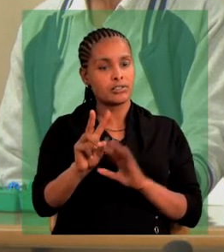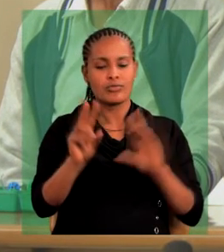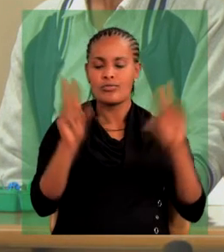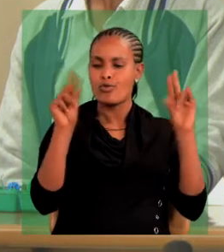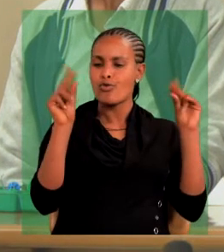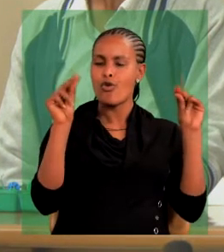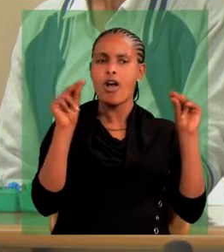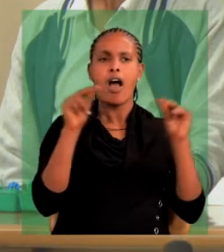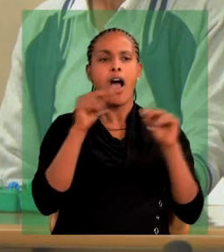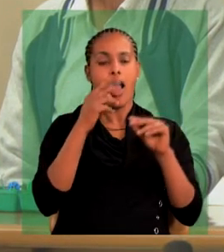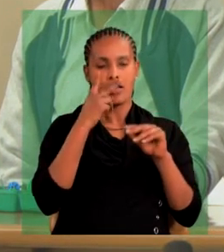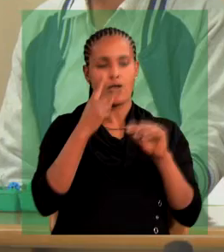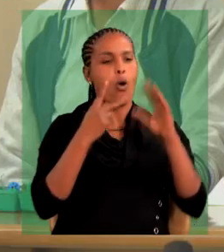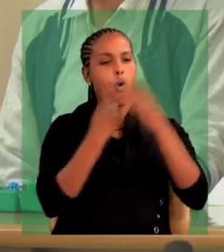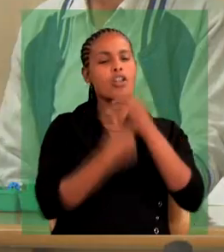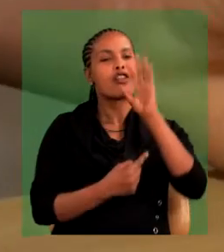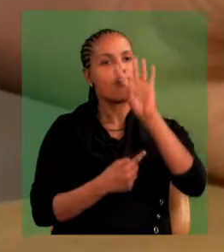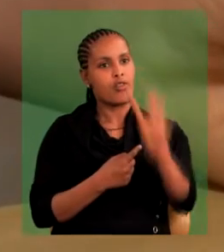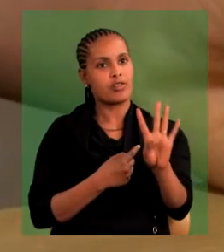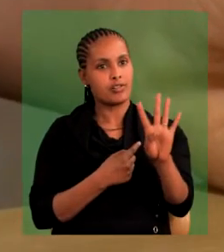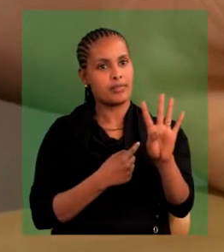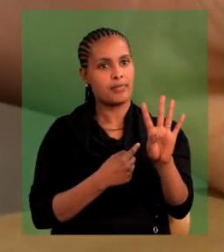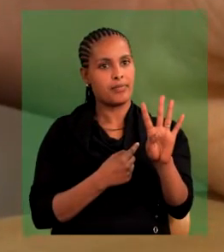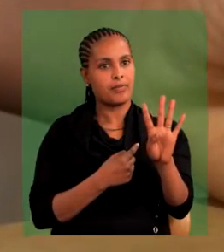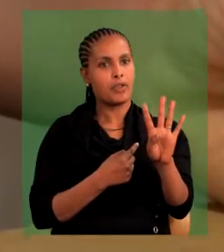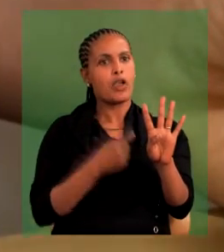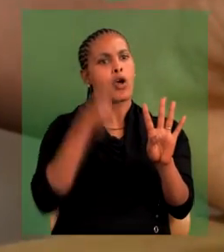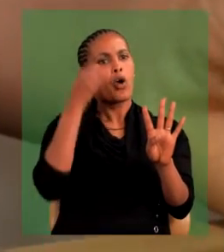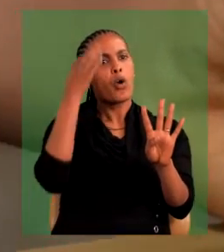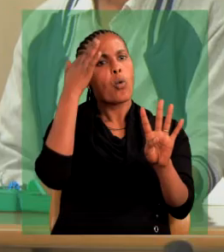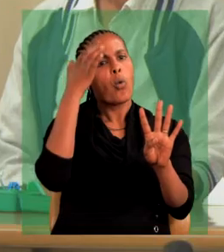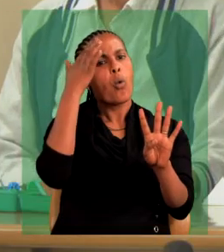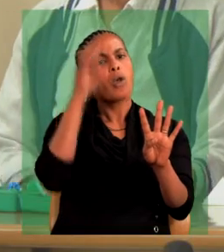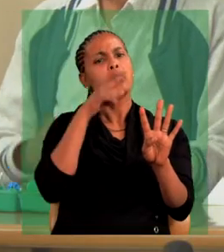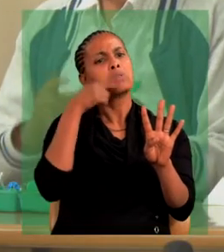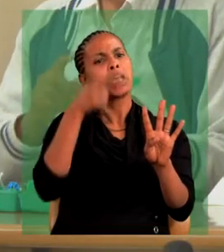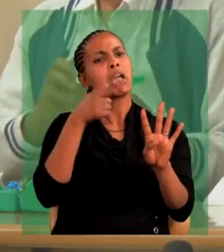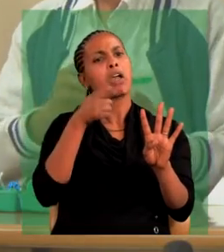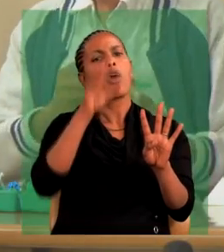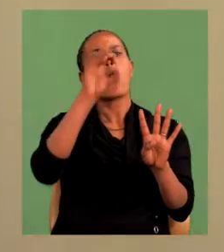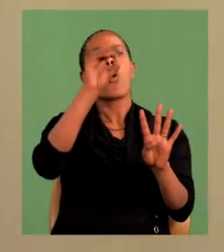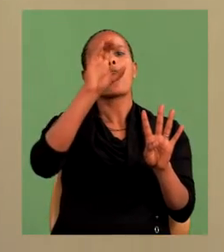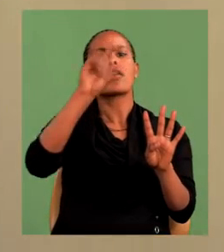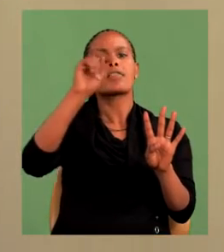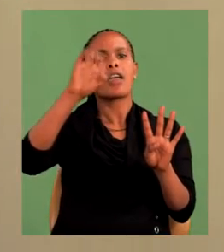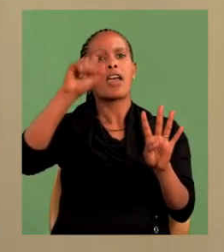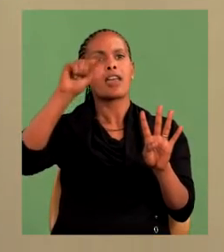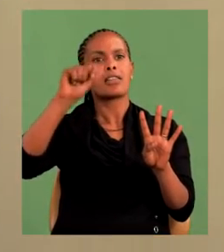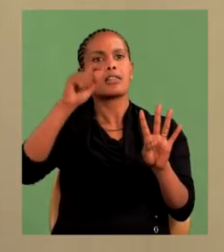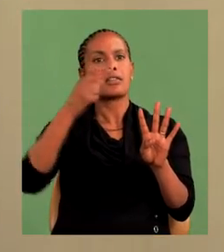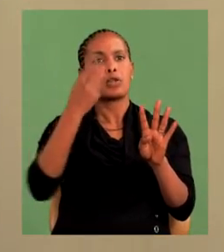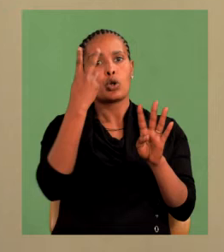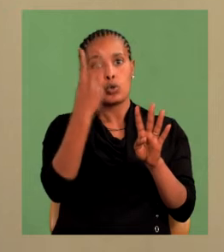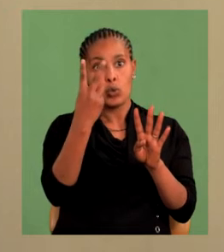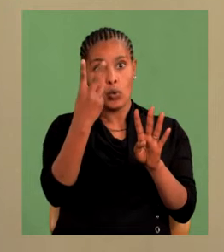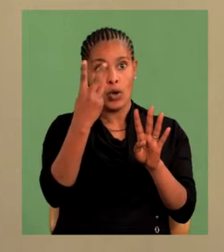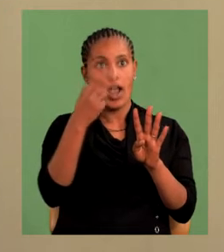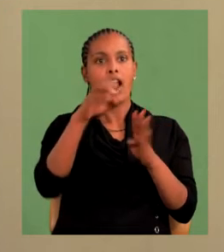No. I see only 4. Yes. Then why do you say octet? Because these are the 2 electron